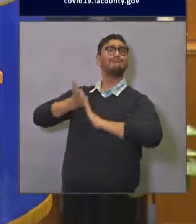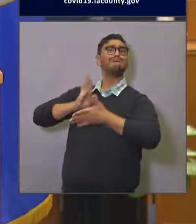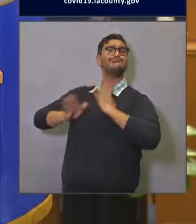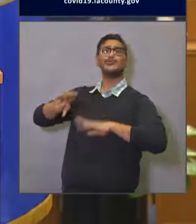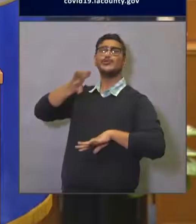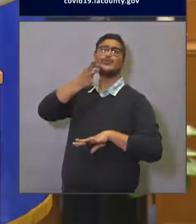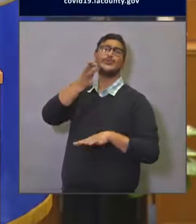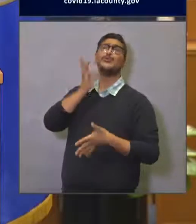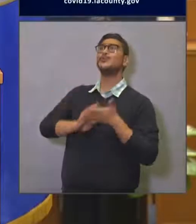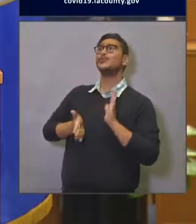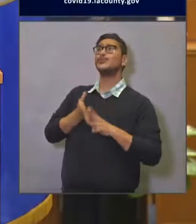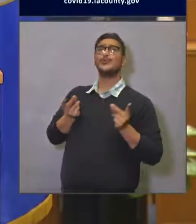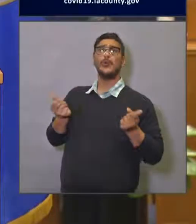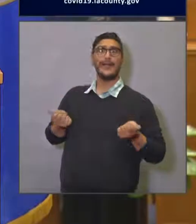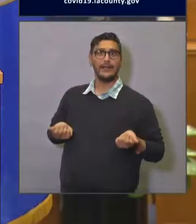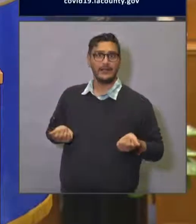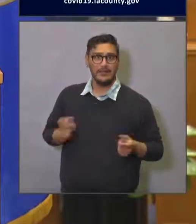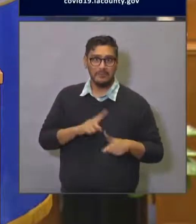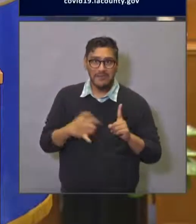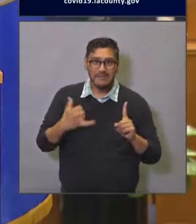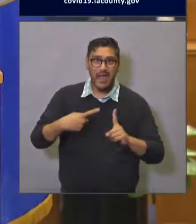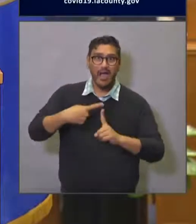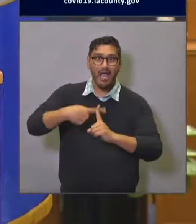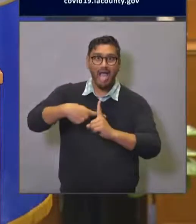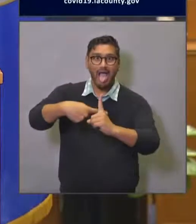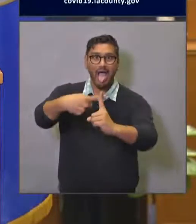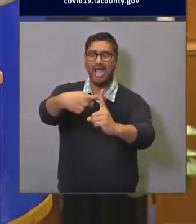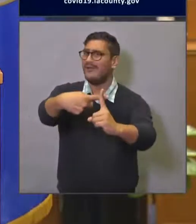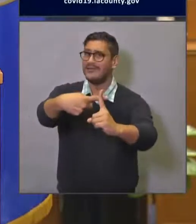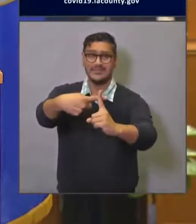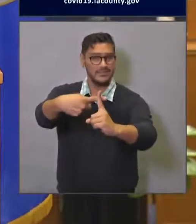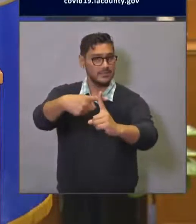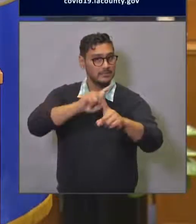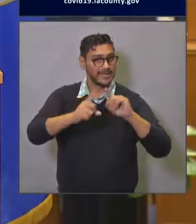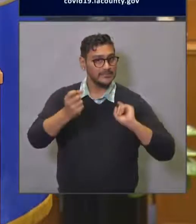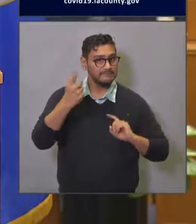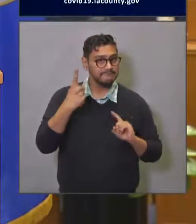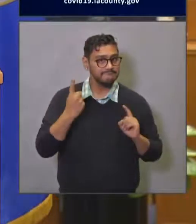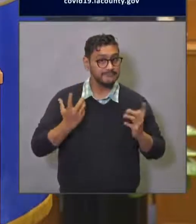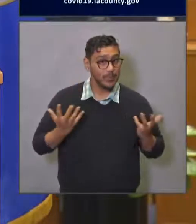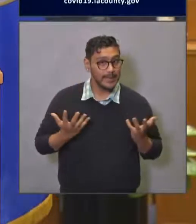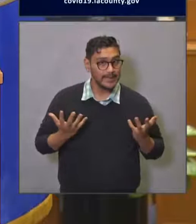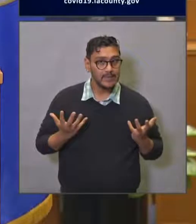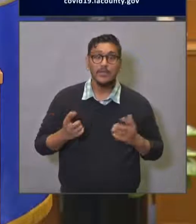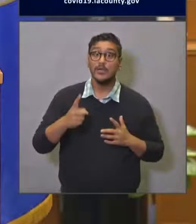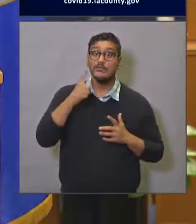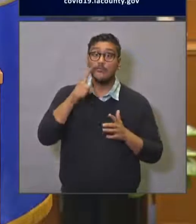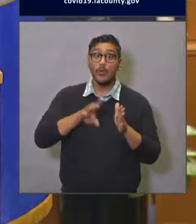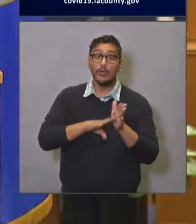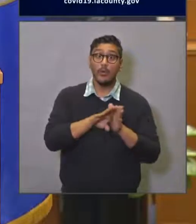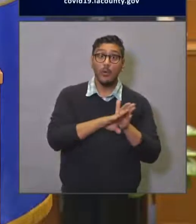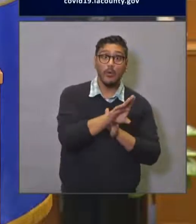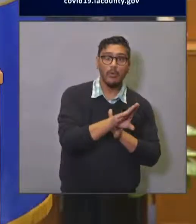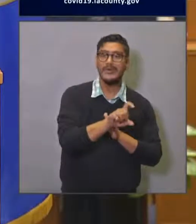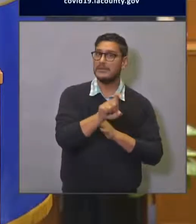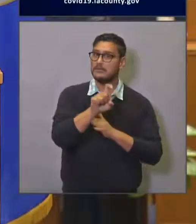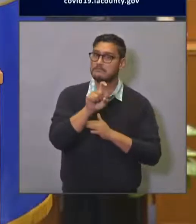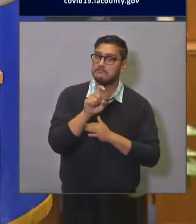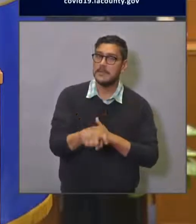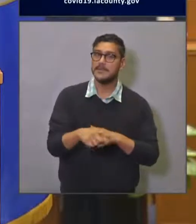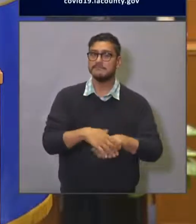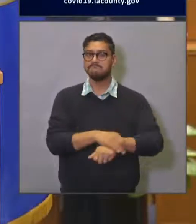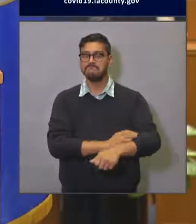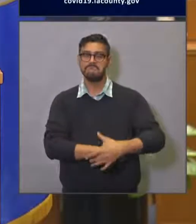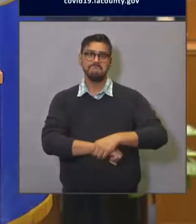about the fact that in order to continue to make progress, we have to double down and use the tools that we have.